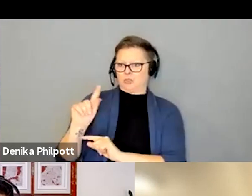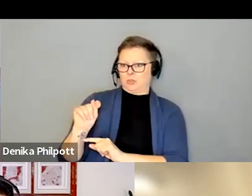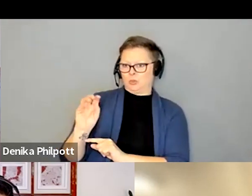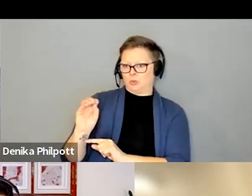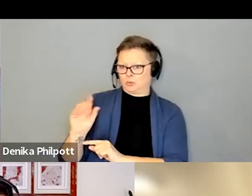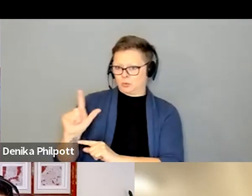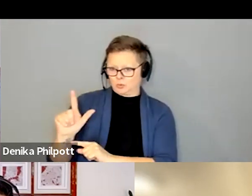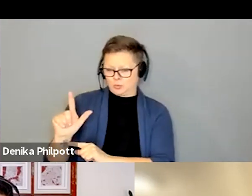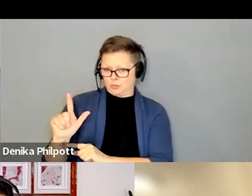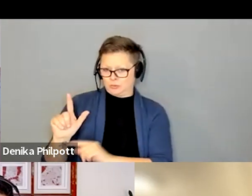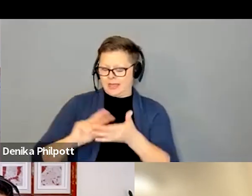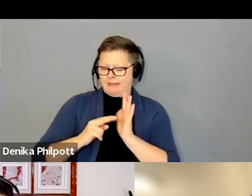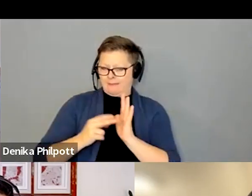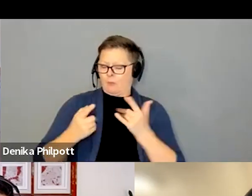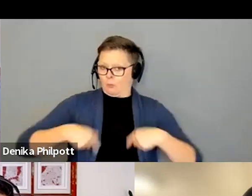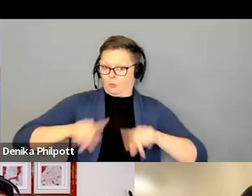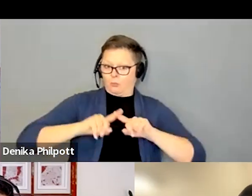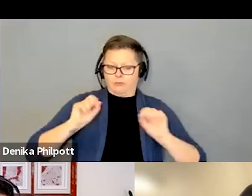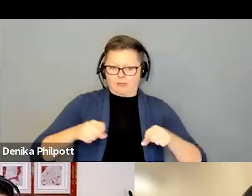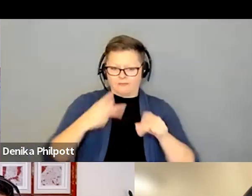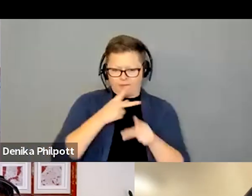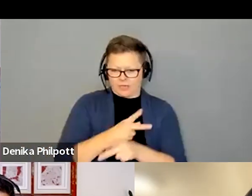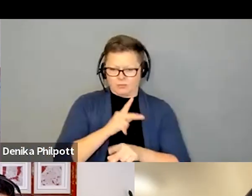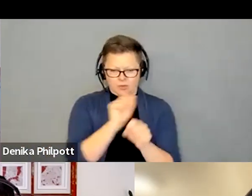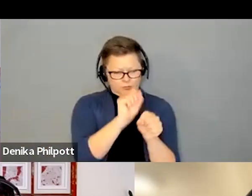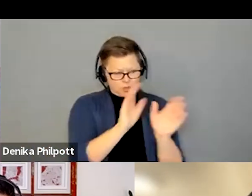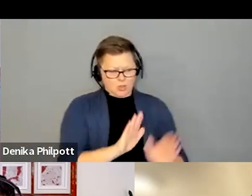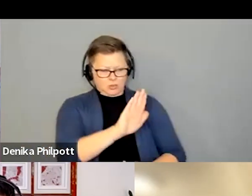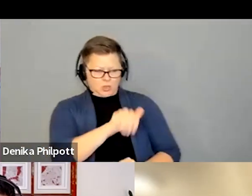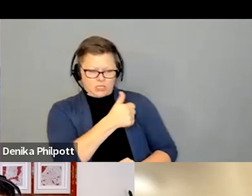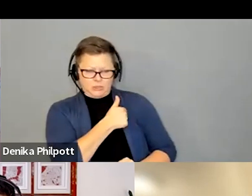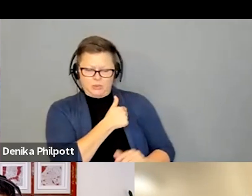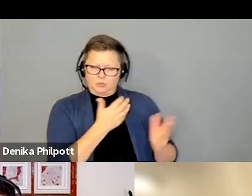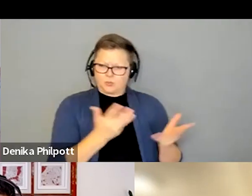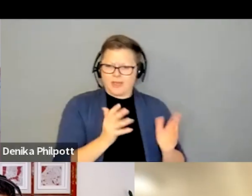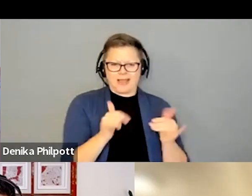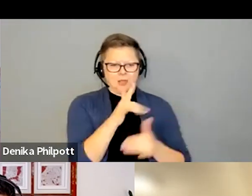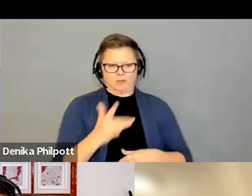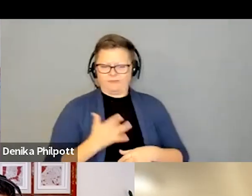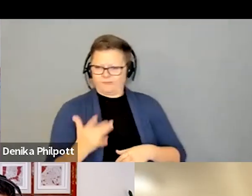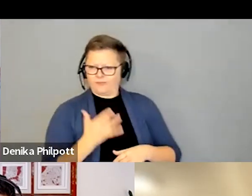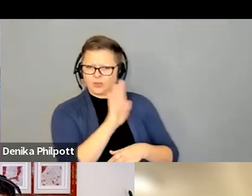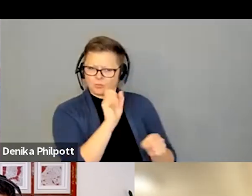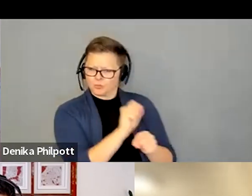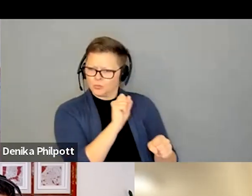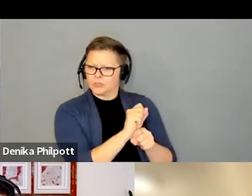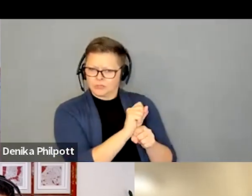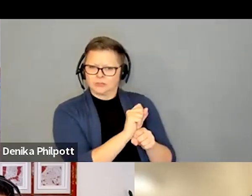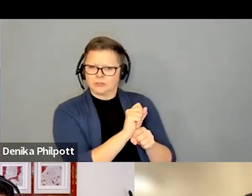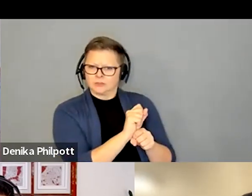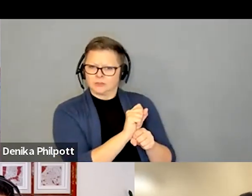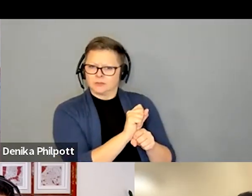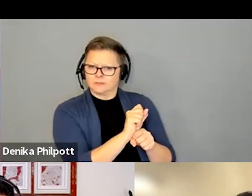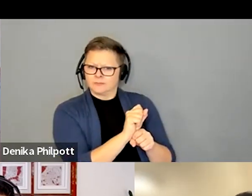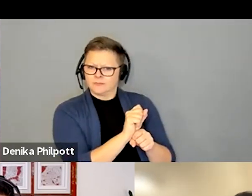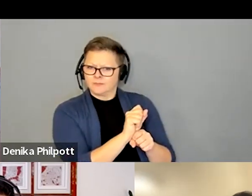of figuring out what employee attitudes are, right, in the context of the workplace. So then the question becomes, you know,